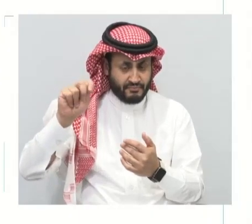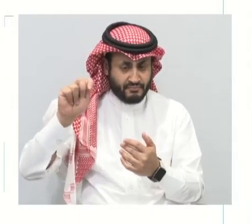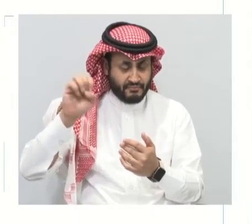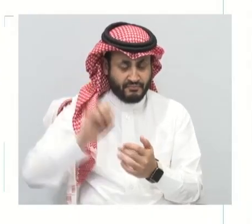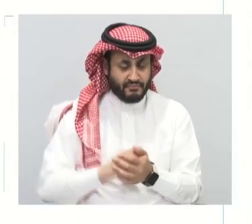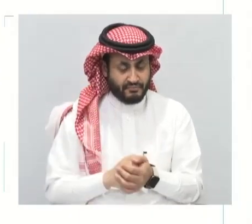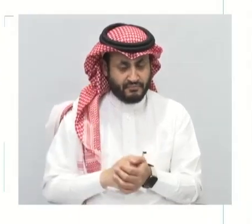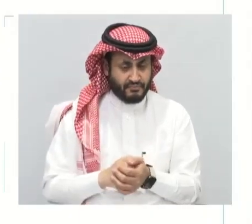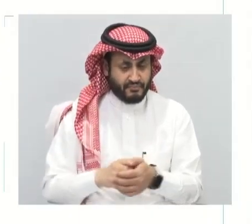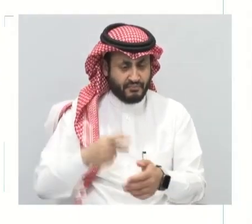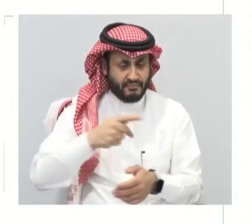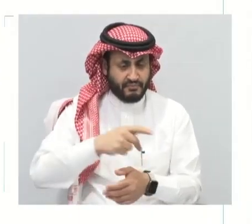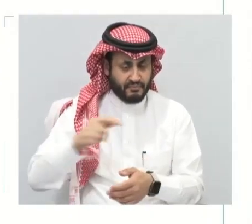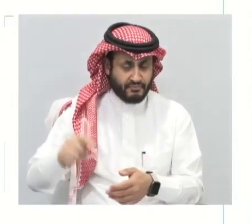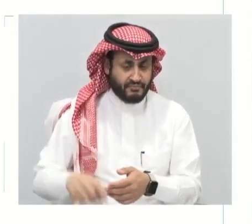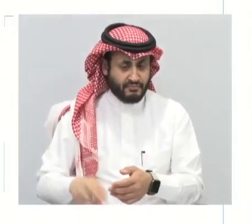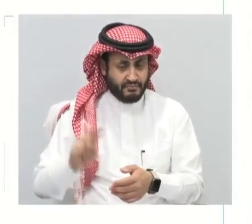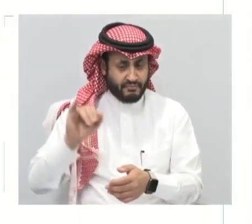we can say here, they write,